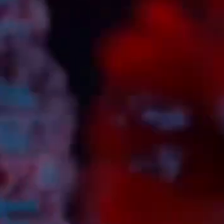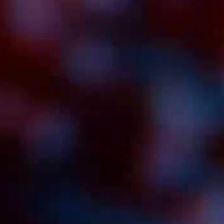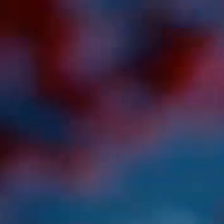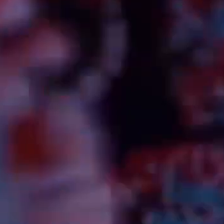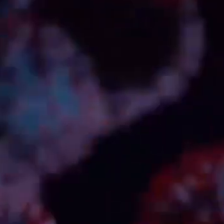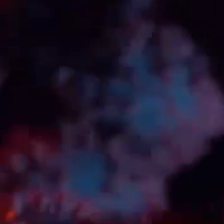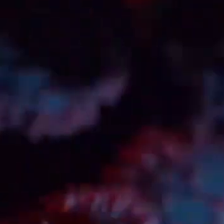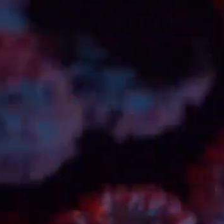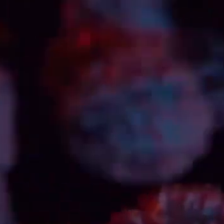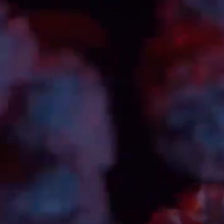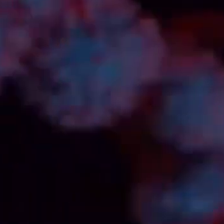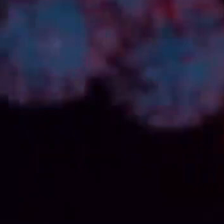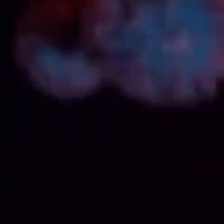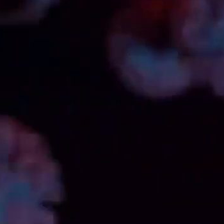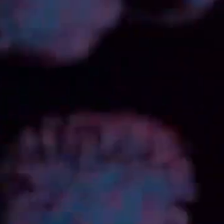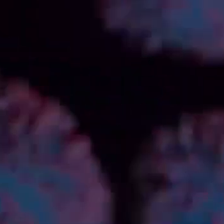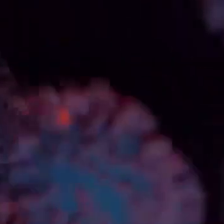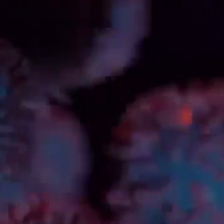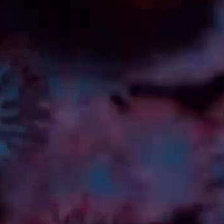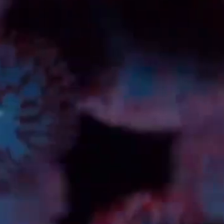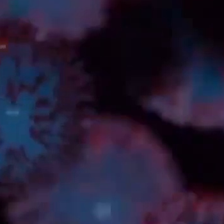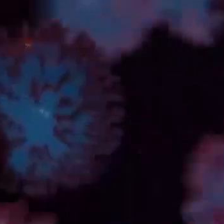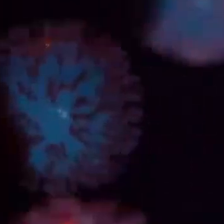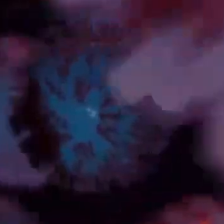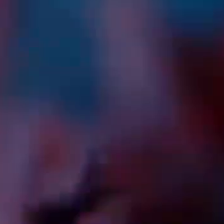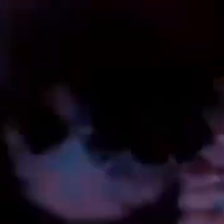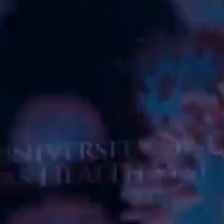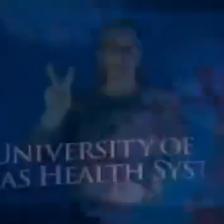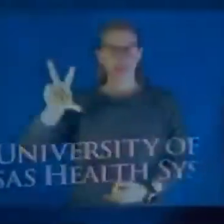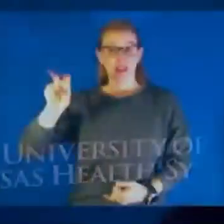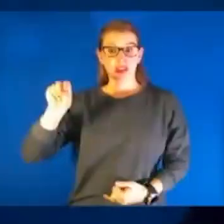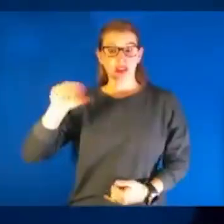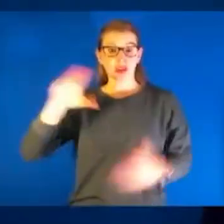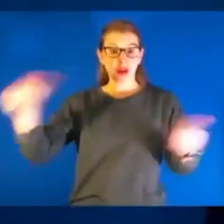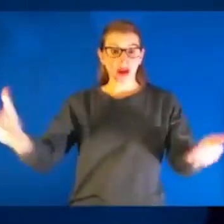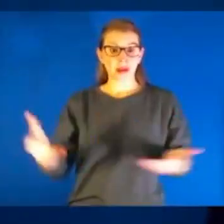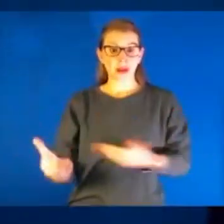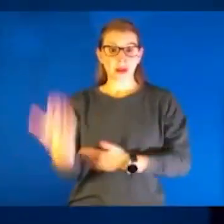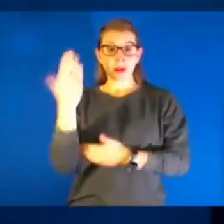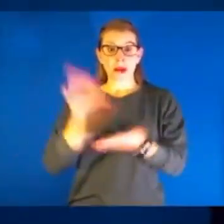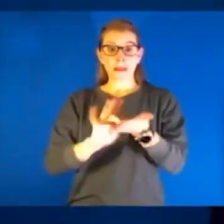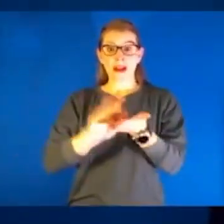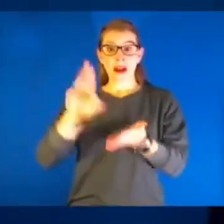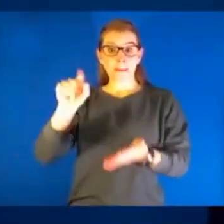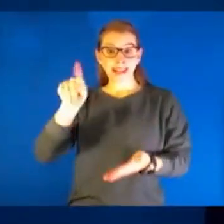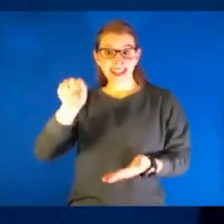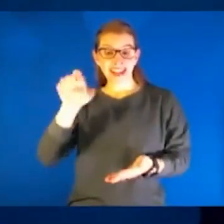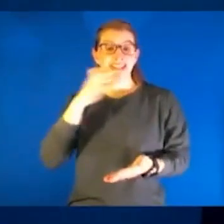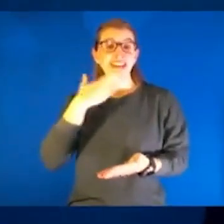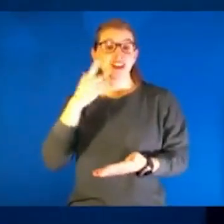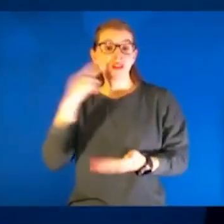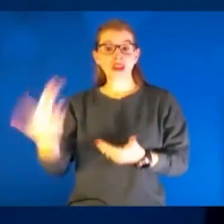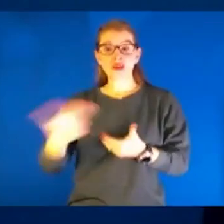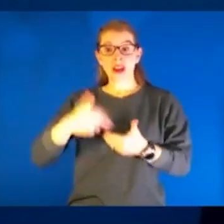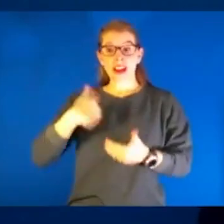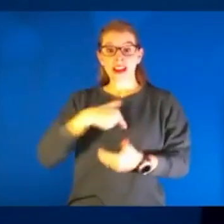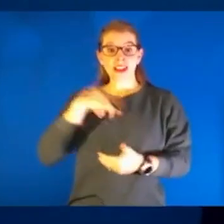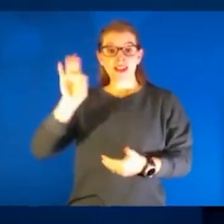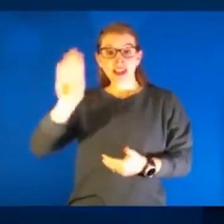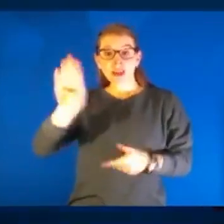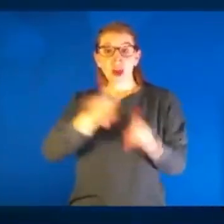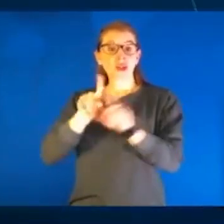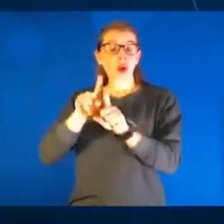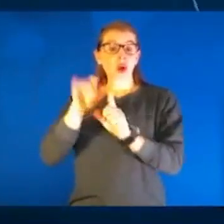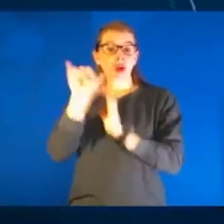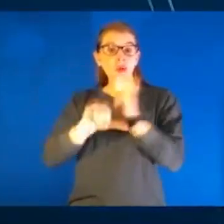Good morning, everyone. It is Tuesday, November 30th. Welcome to the Morning Medical Update. Thank you for joining us here on Facebook and YouTube. This